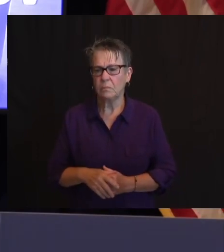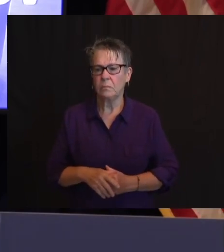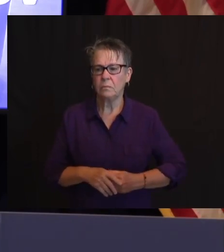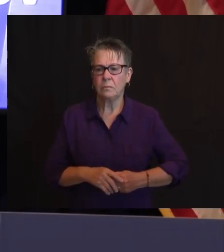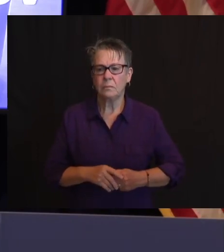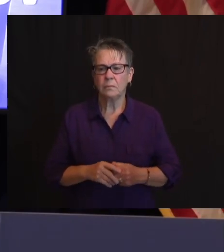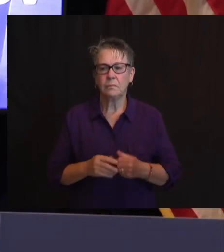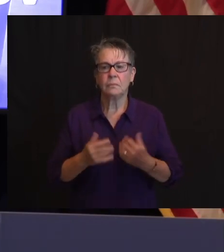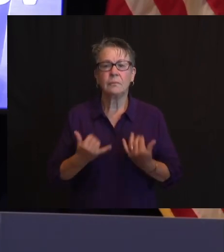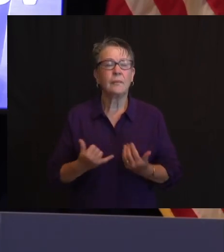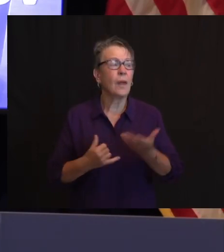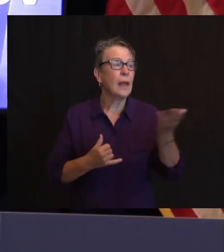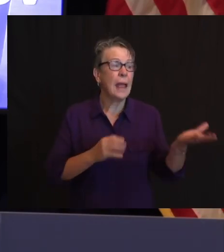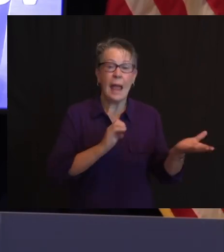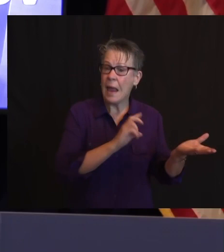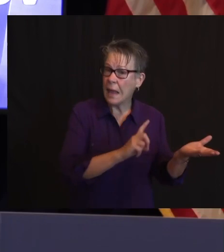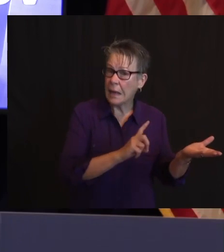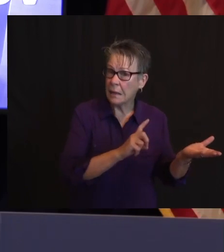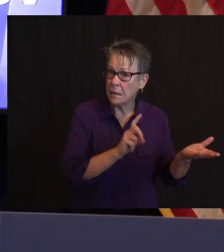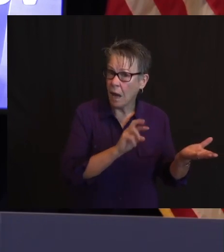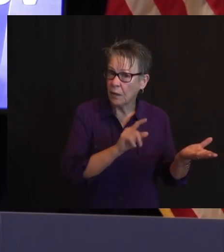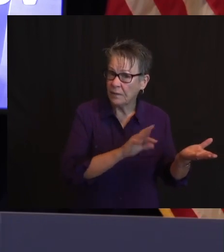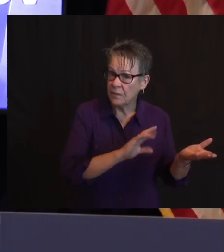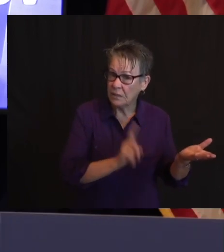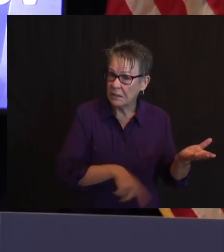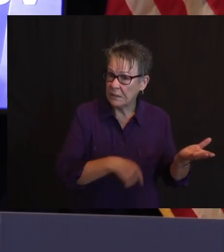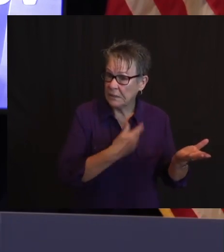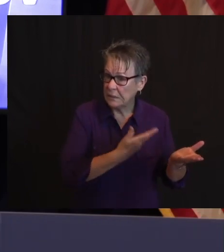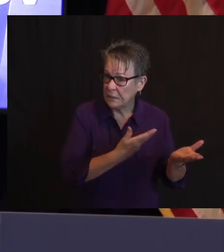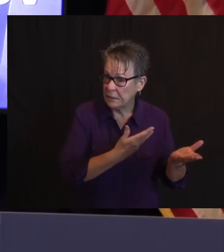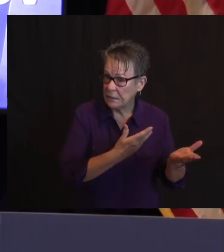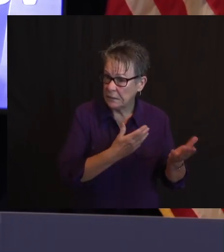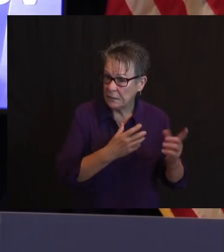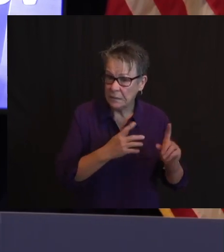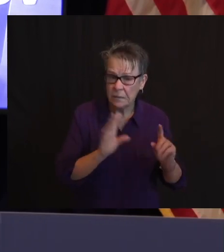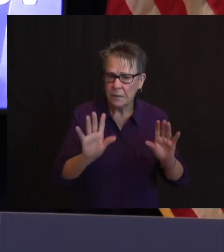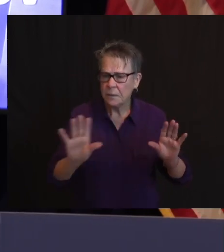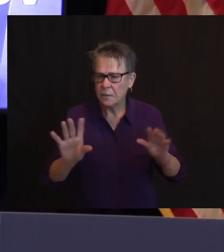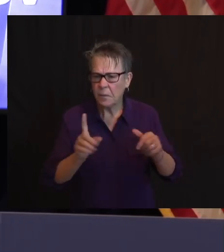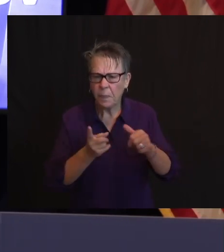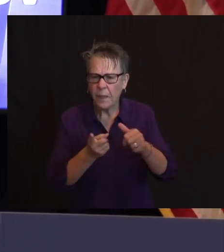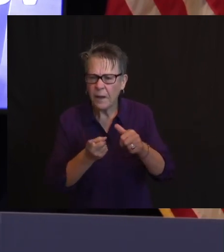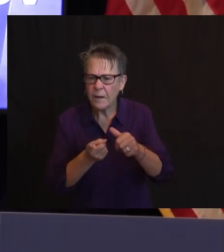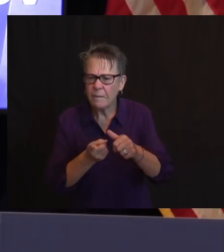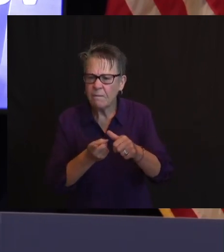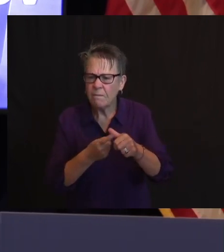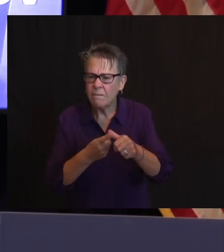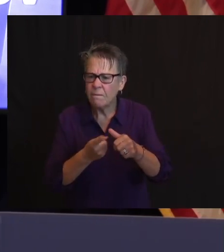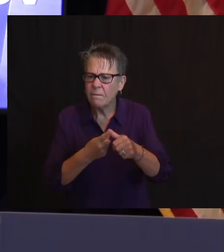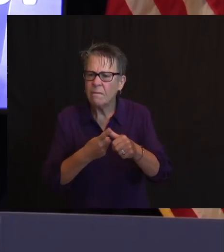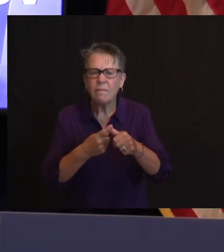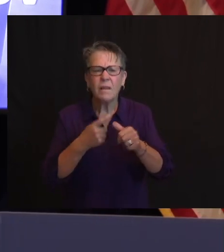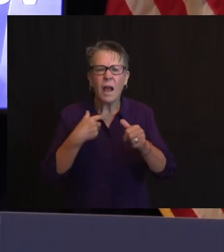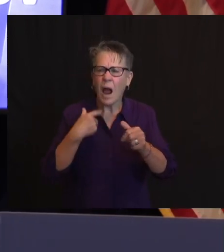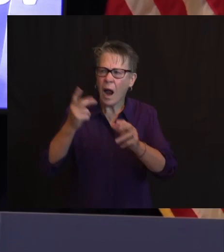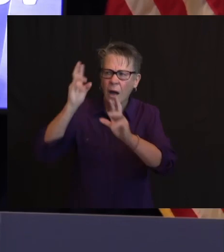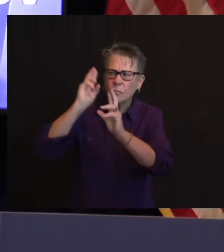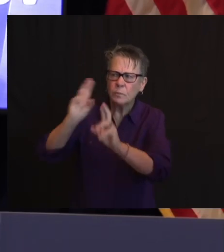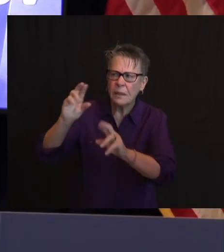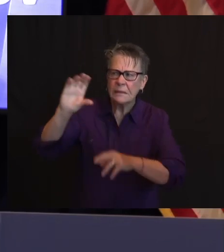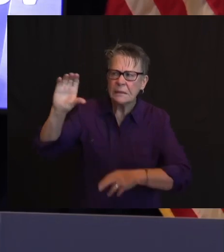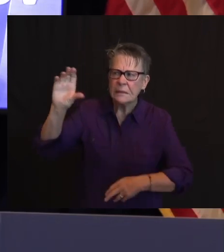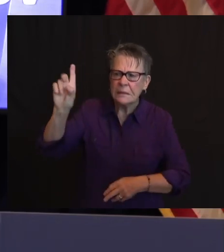about. First of all, we have great respect for CDC, and we have great respect. MMWR has been around for as long as I've been